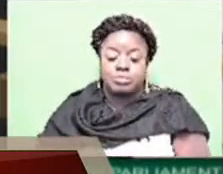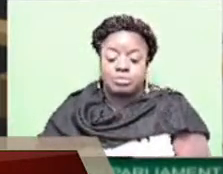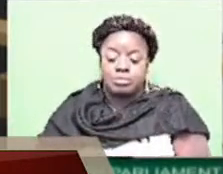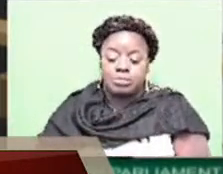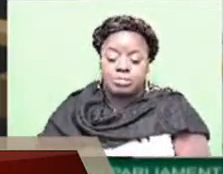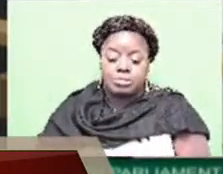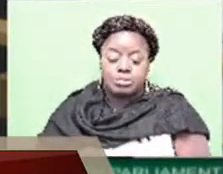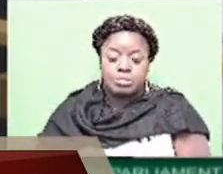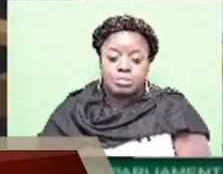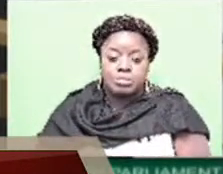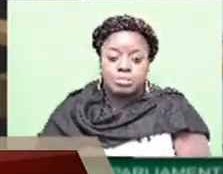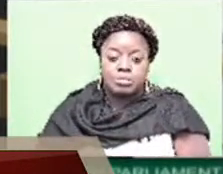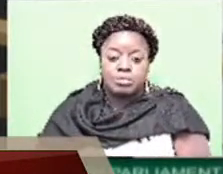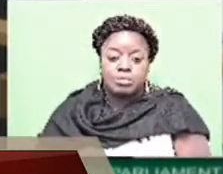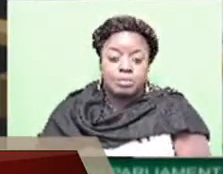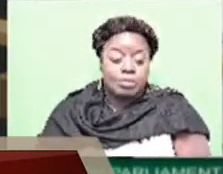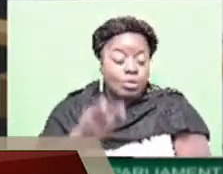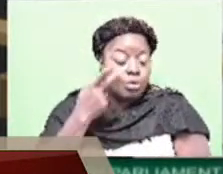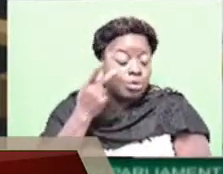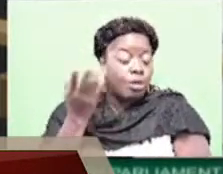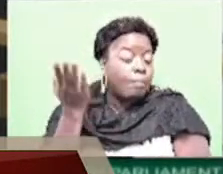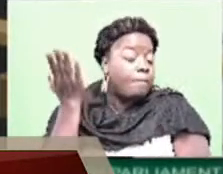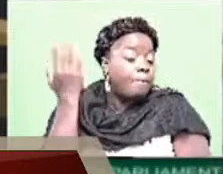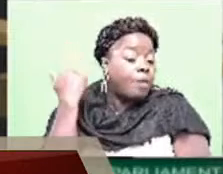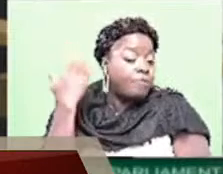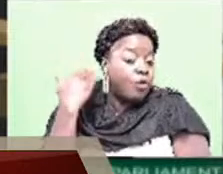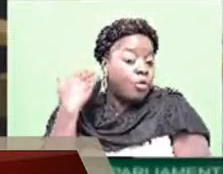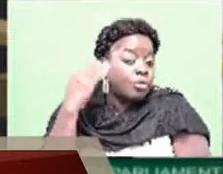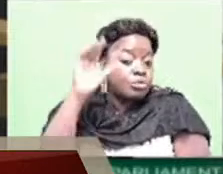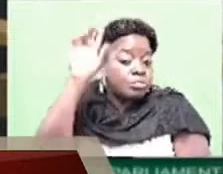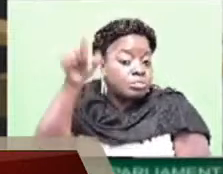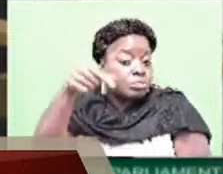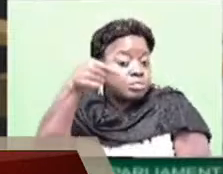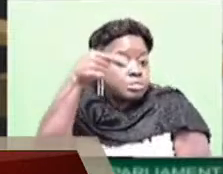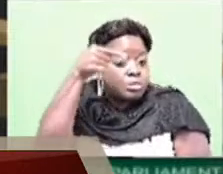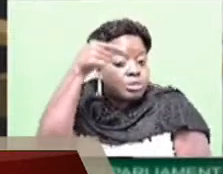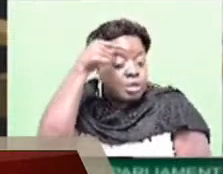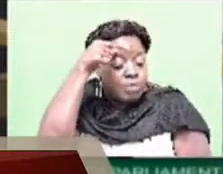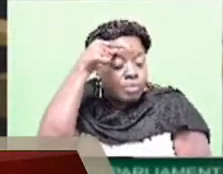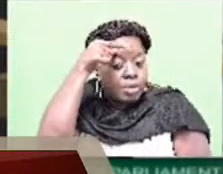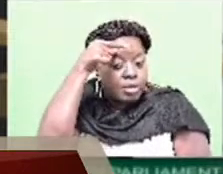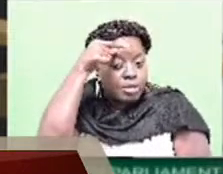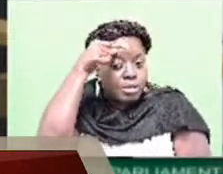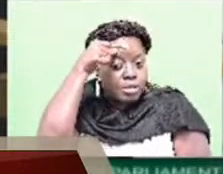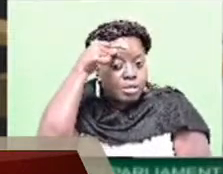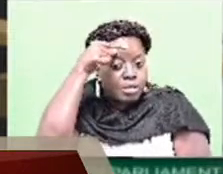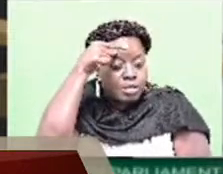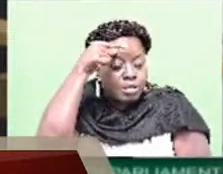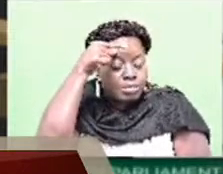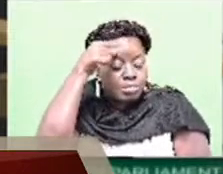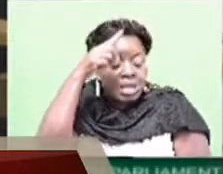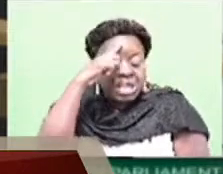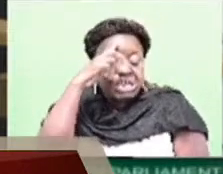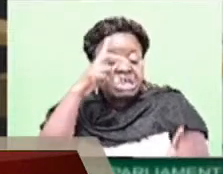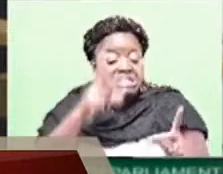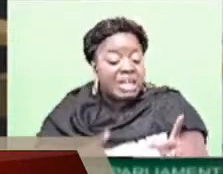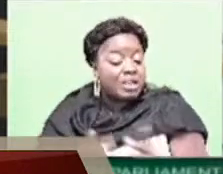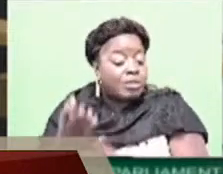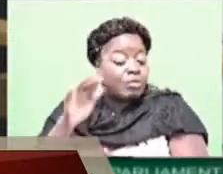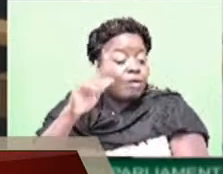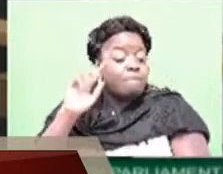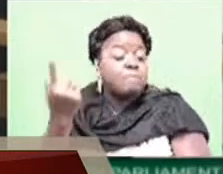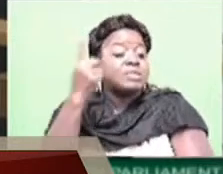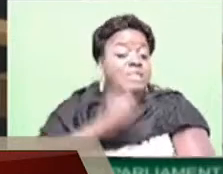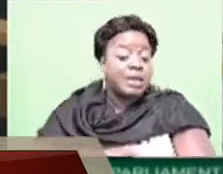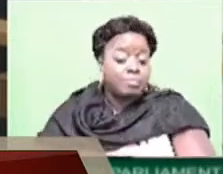have seen earlier on that the government took certain strong measures, in fact, to curb